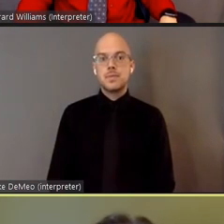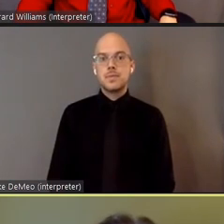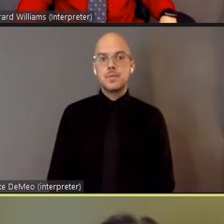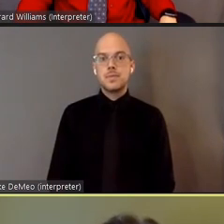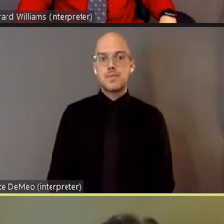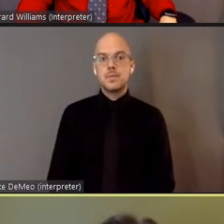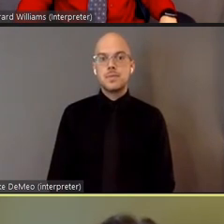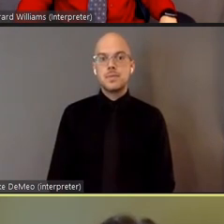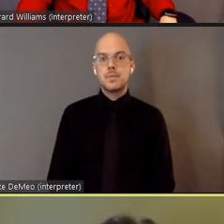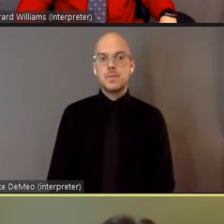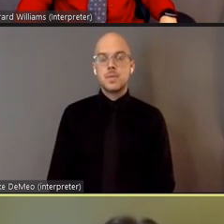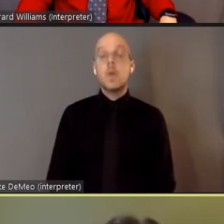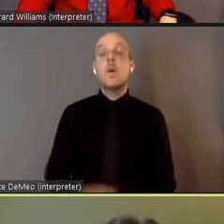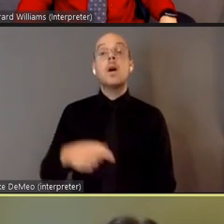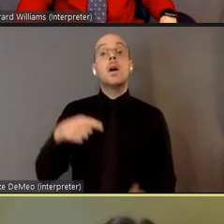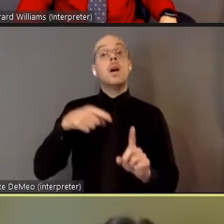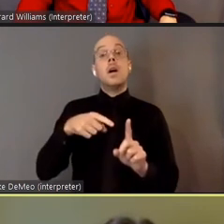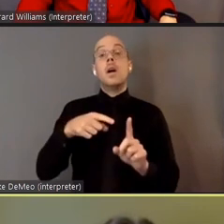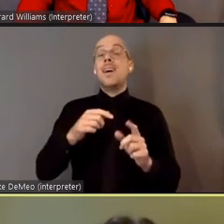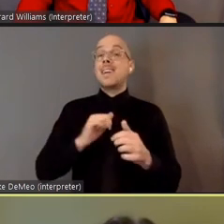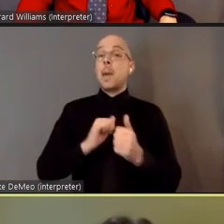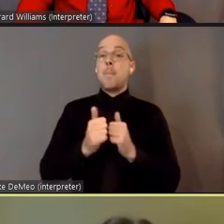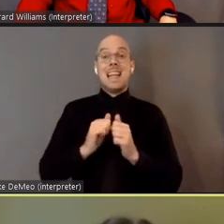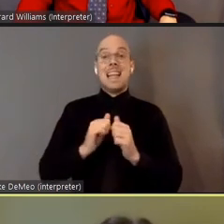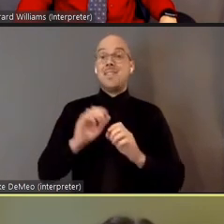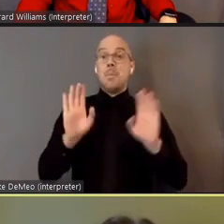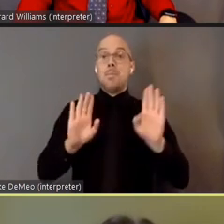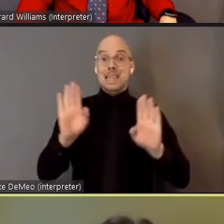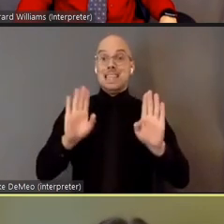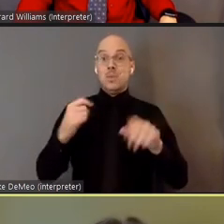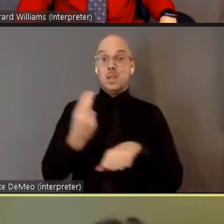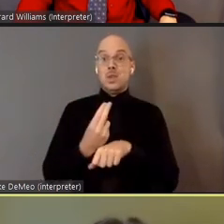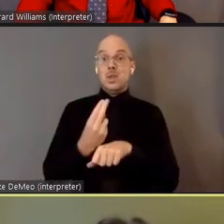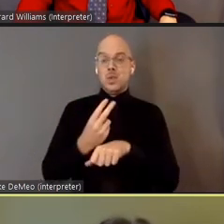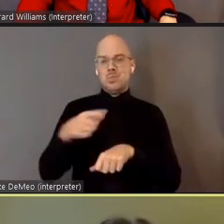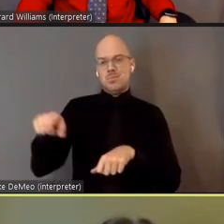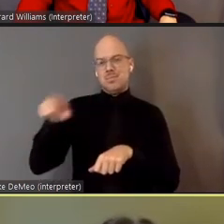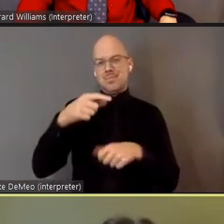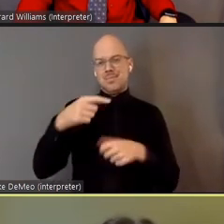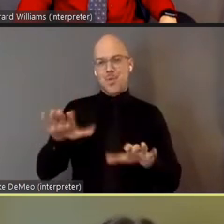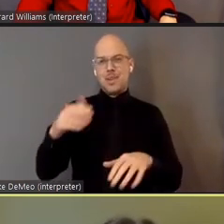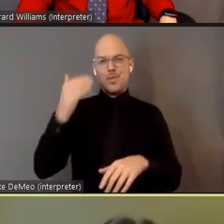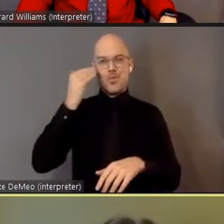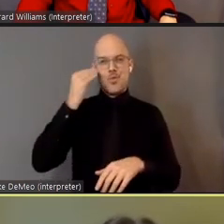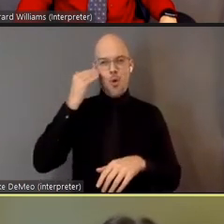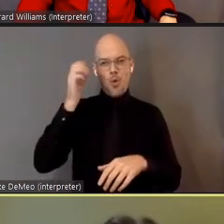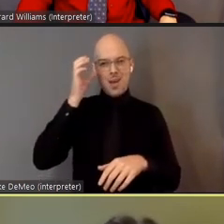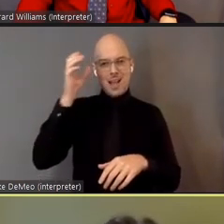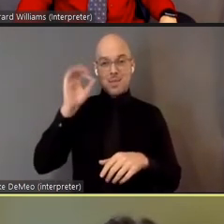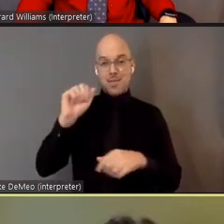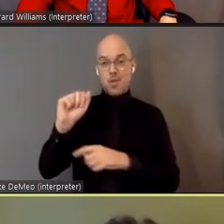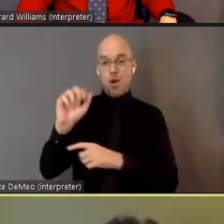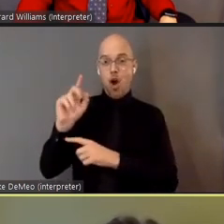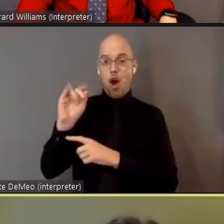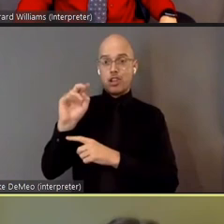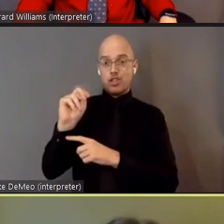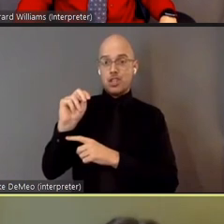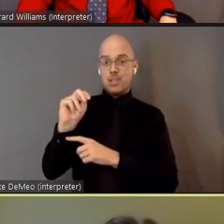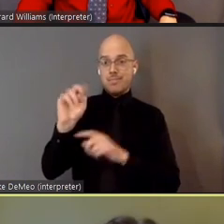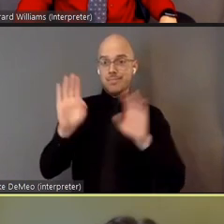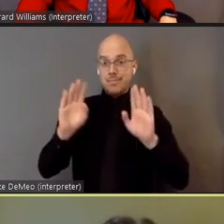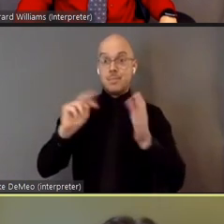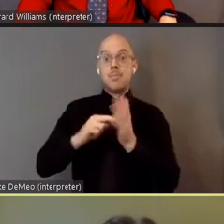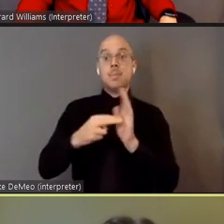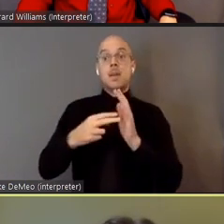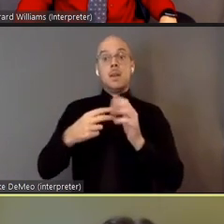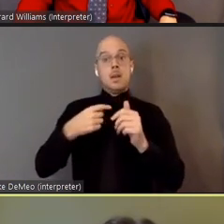So the competitive bidding that we've been using, everybody is familiar with the concept of an auction, where you sell something